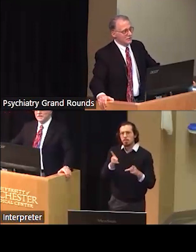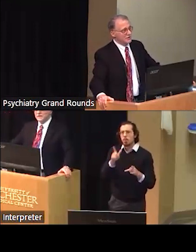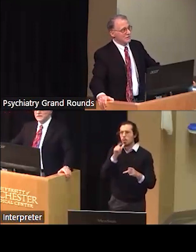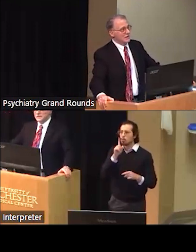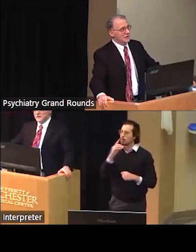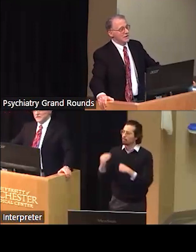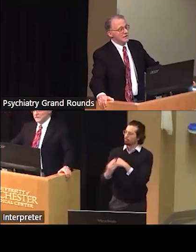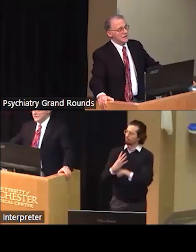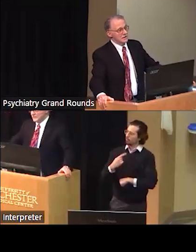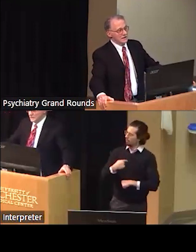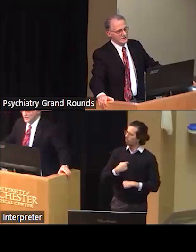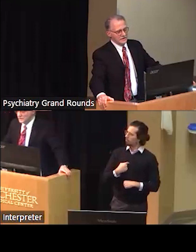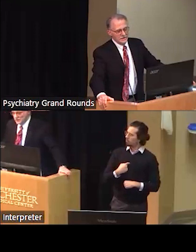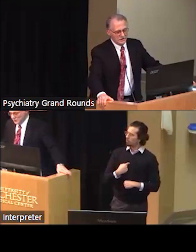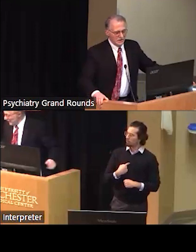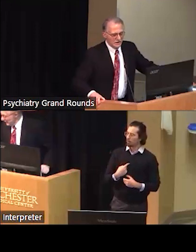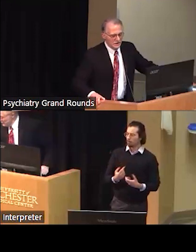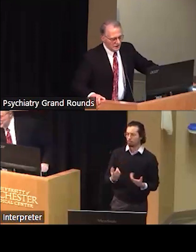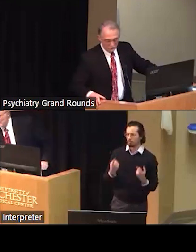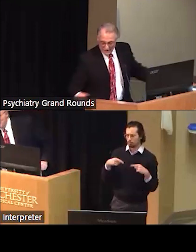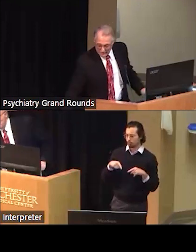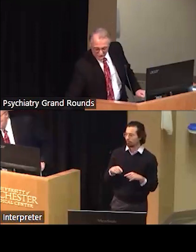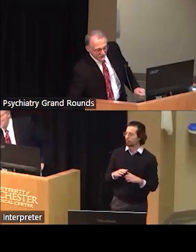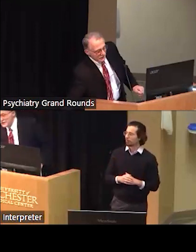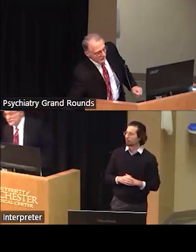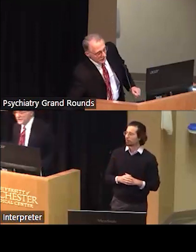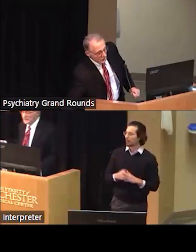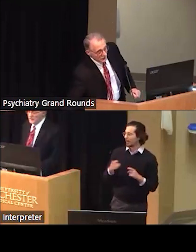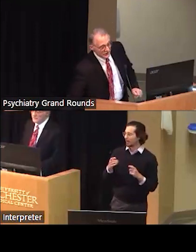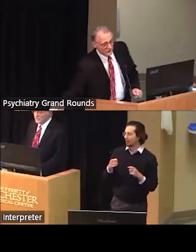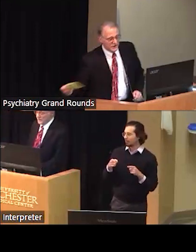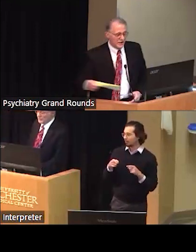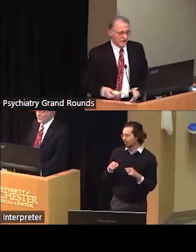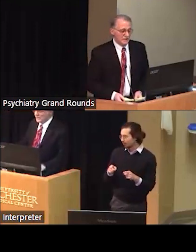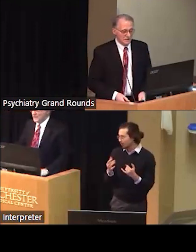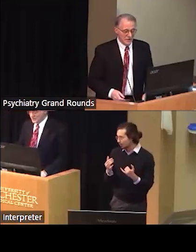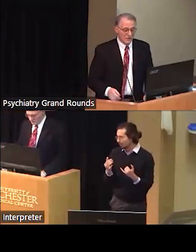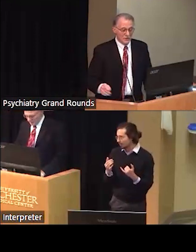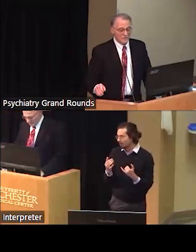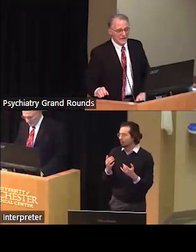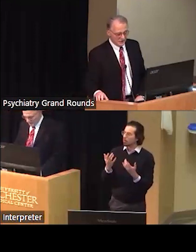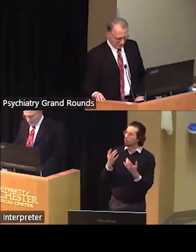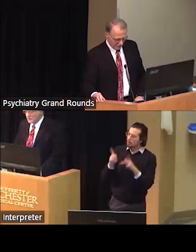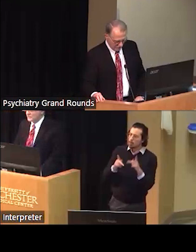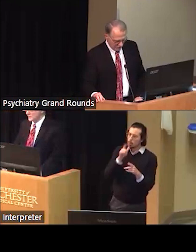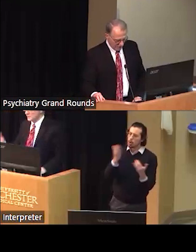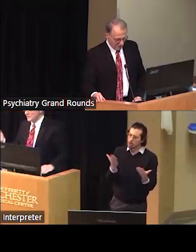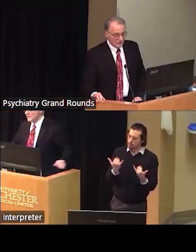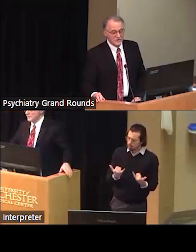really influenced me a lot in my what you're going to hear today, and people who have